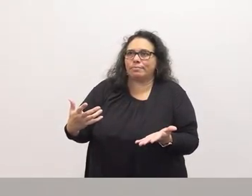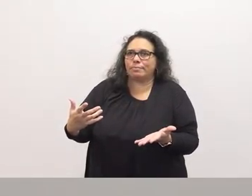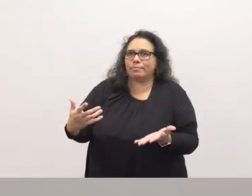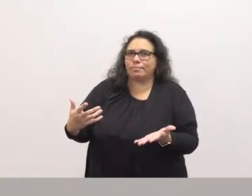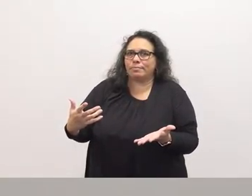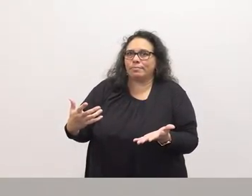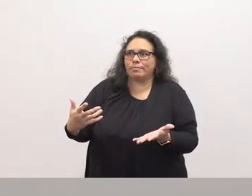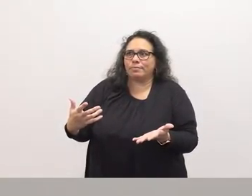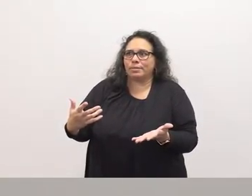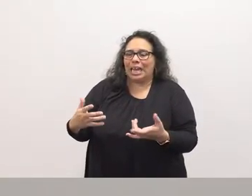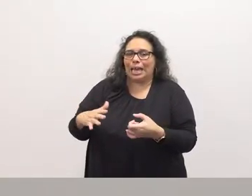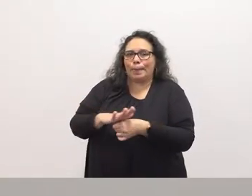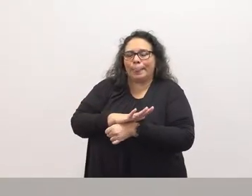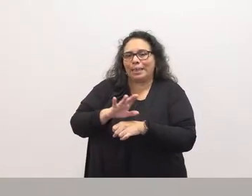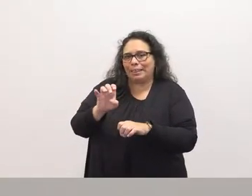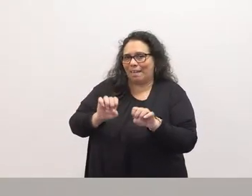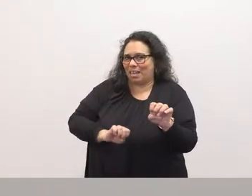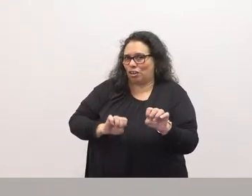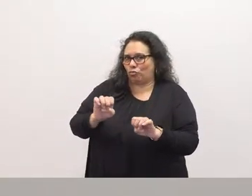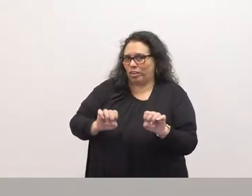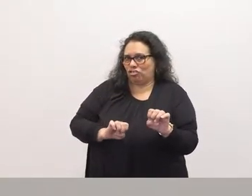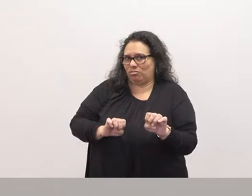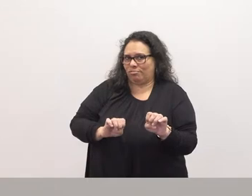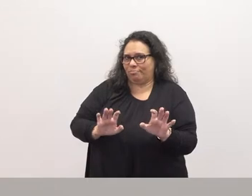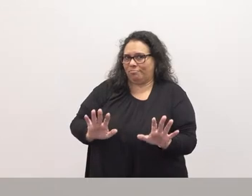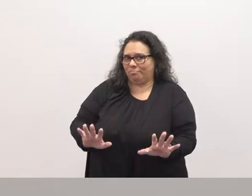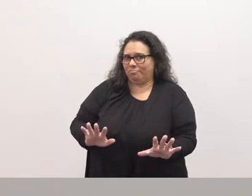to complete the evaluation that we're in the process of.